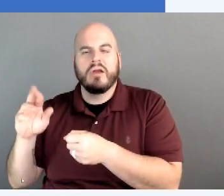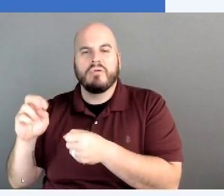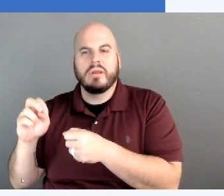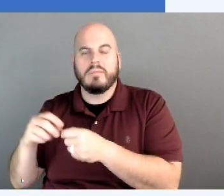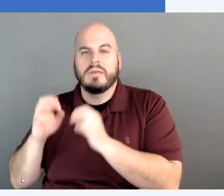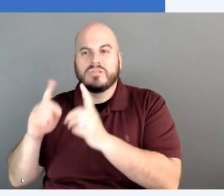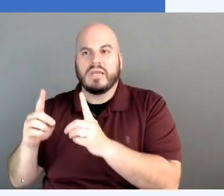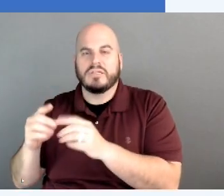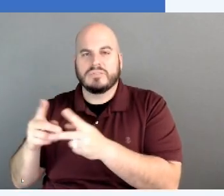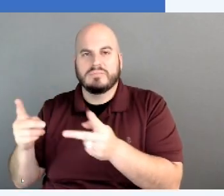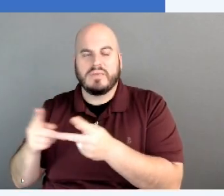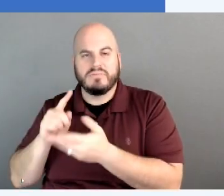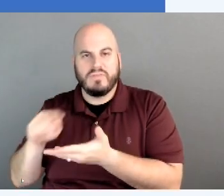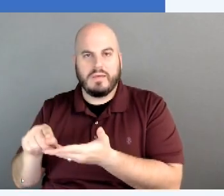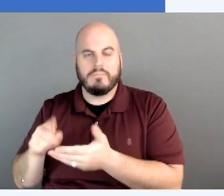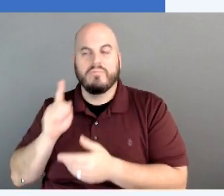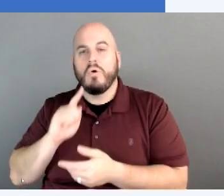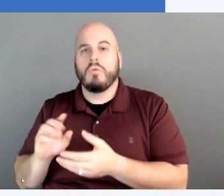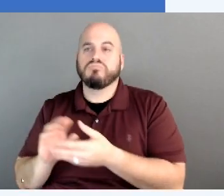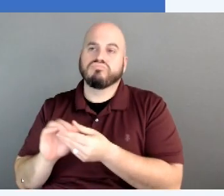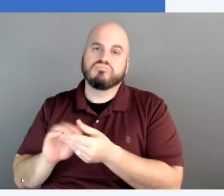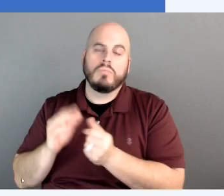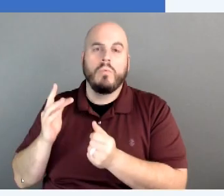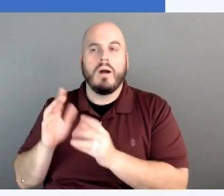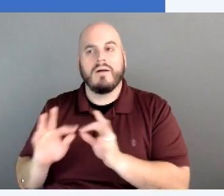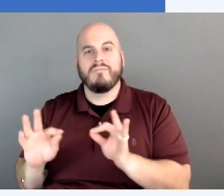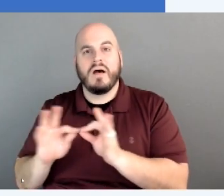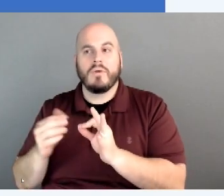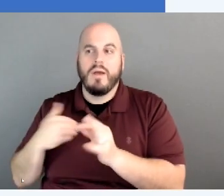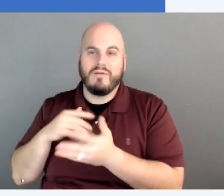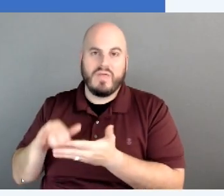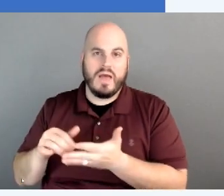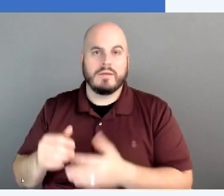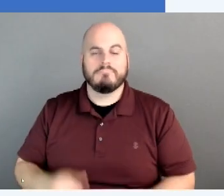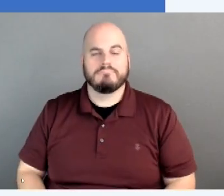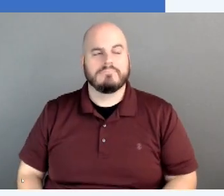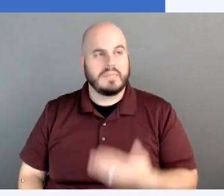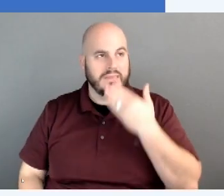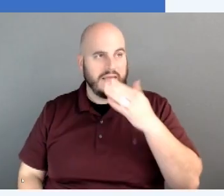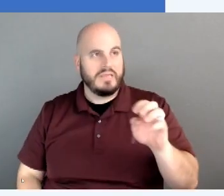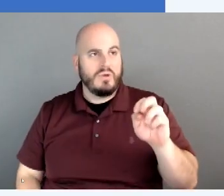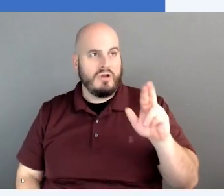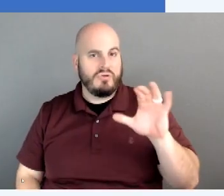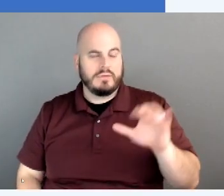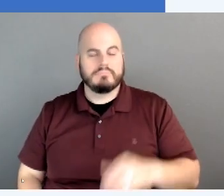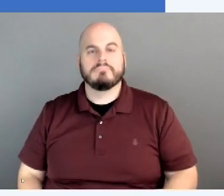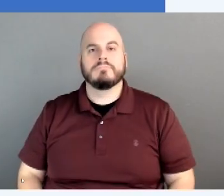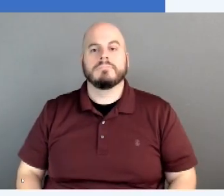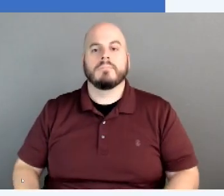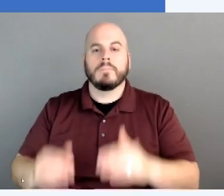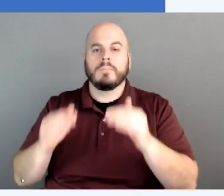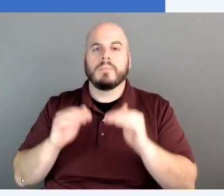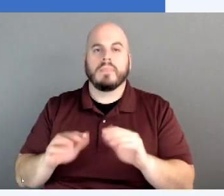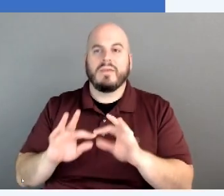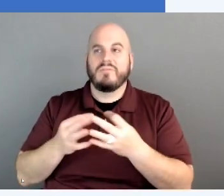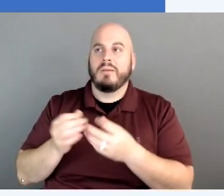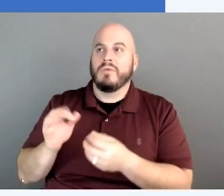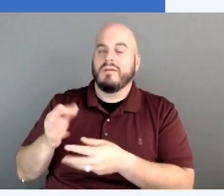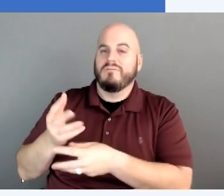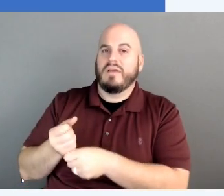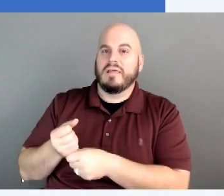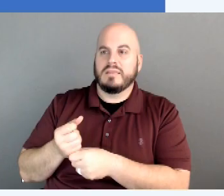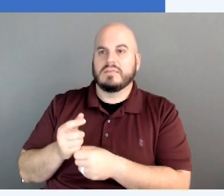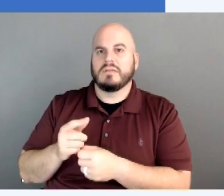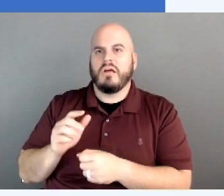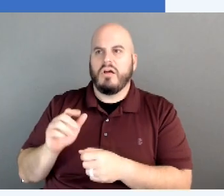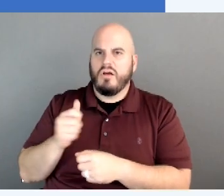them to kind of speak about why there's value in that. Thank you, Eric. Family of Faith is another kind of staple in our community. I'm